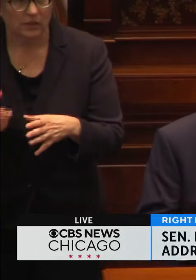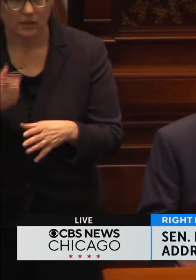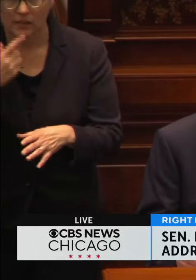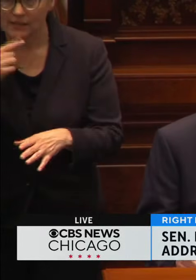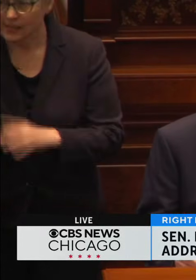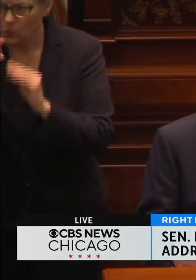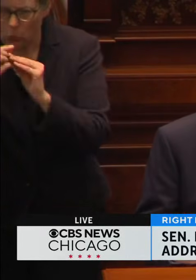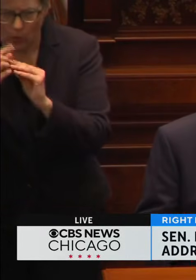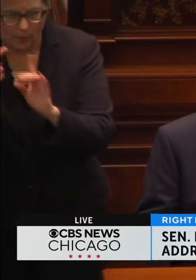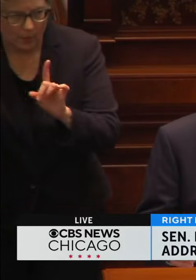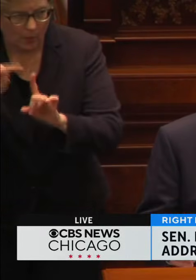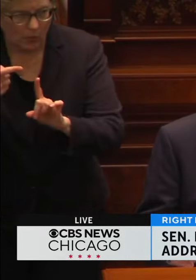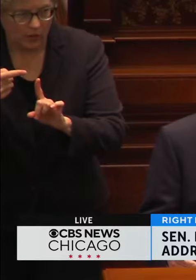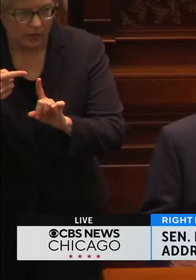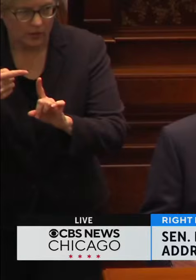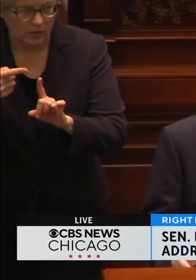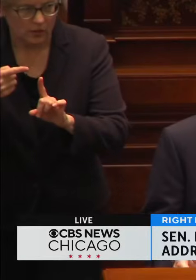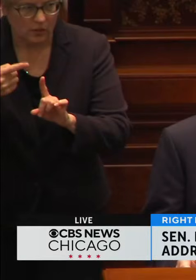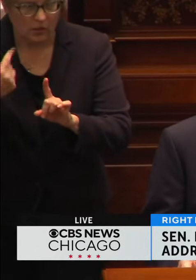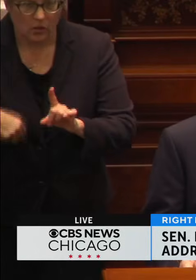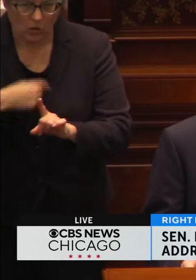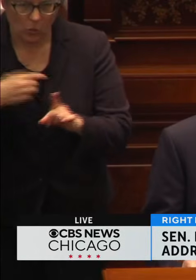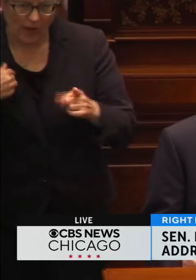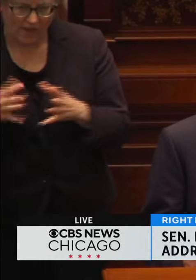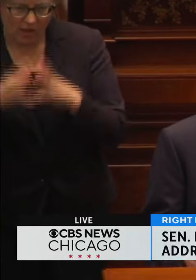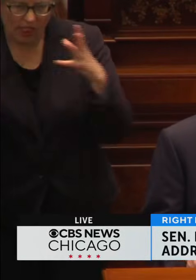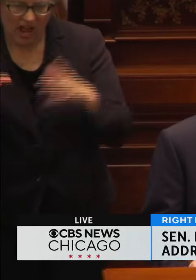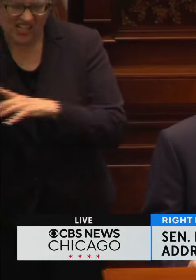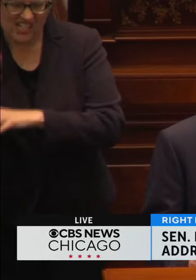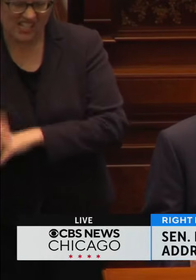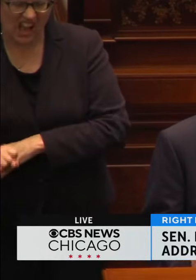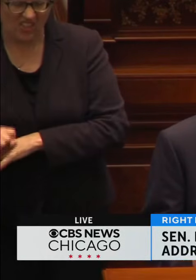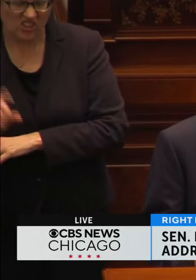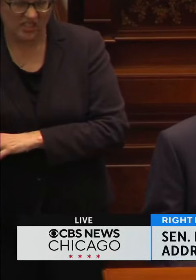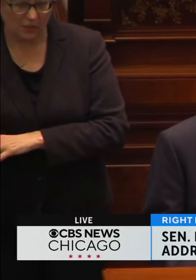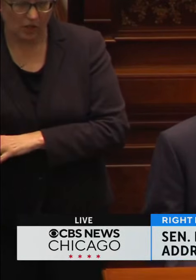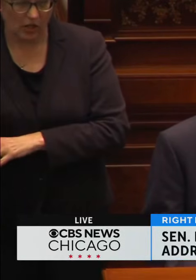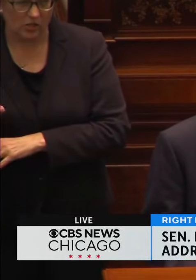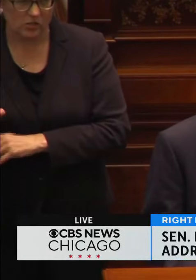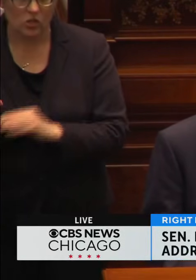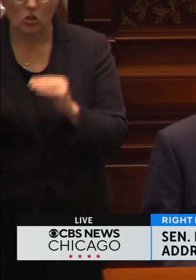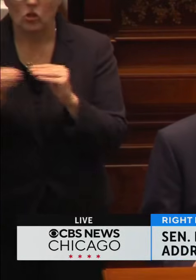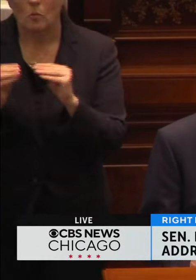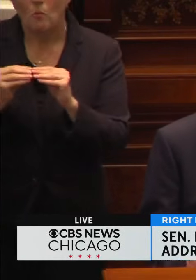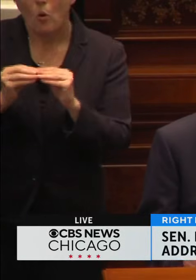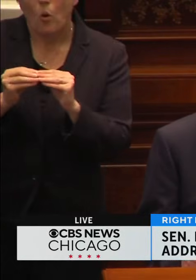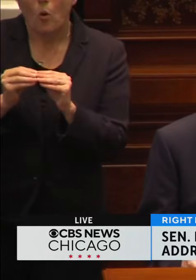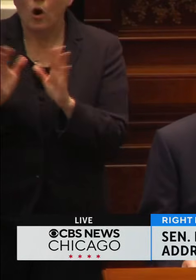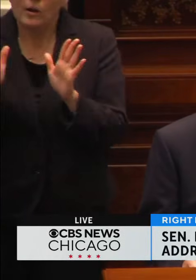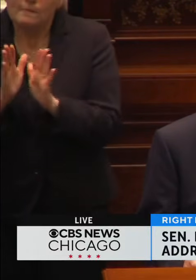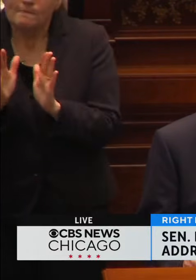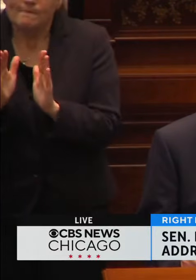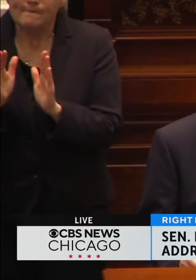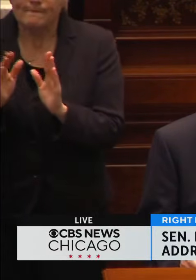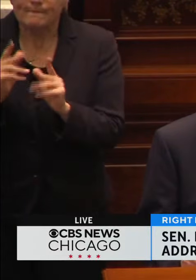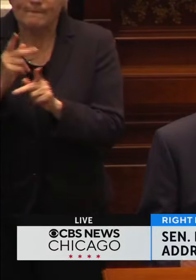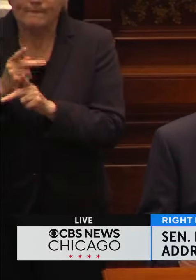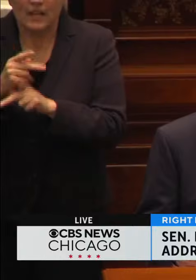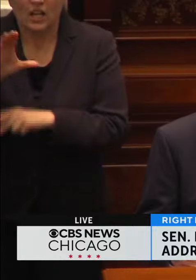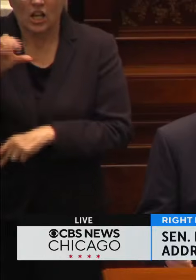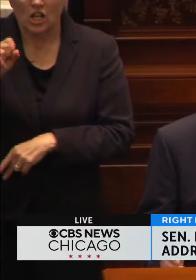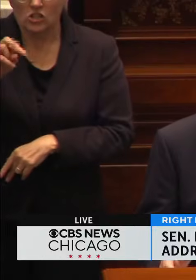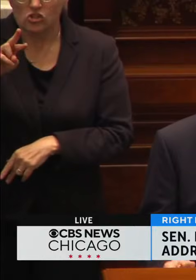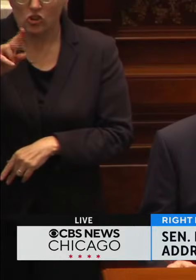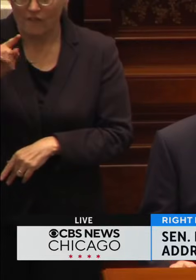point. We've got a lot of Southern Democrats. They're much more conservative than most of the party. We do our best to understand